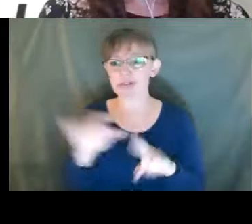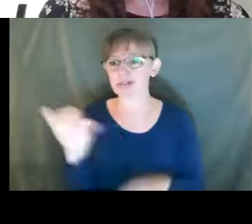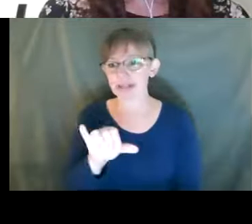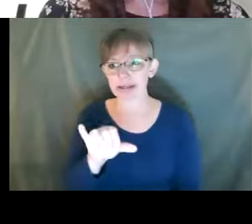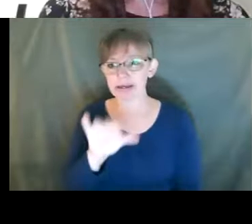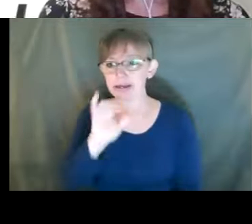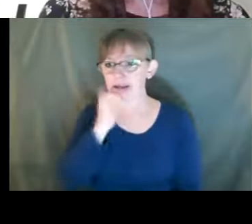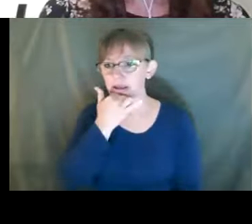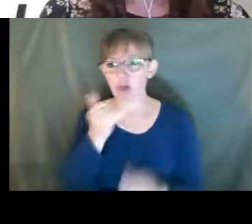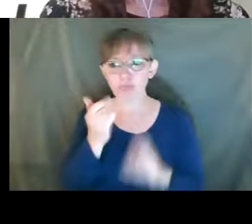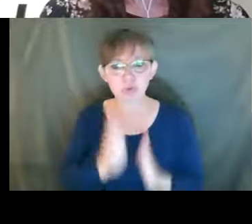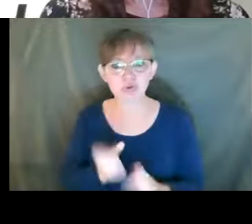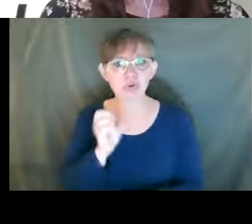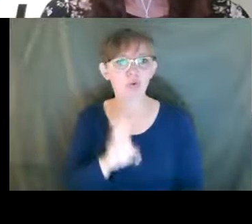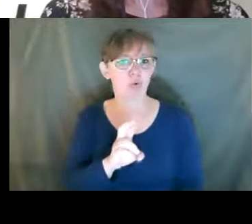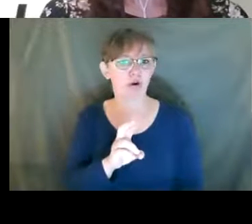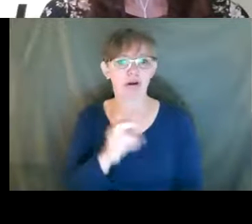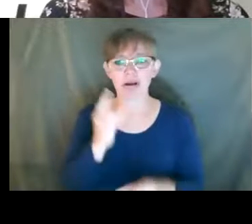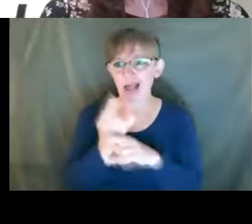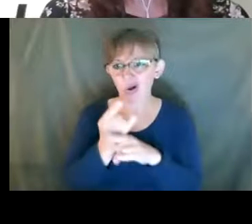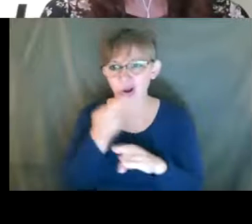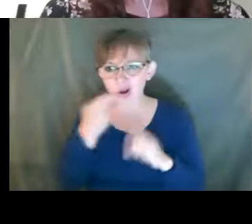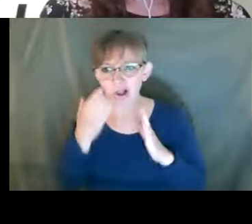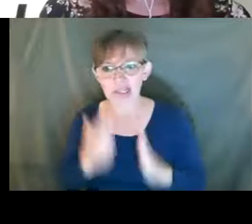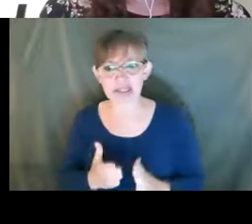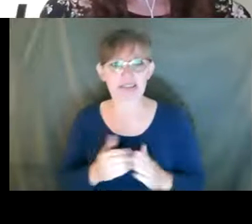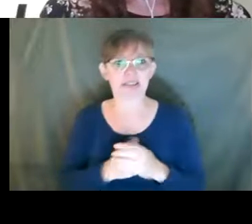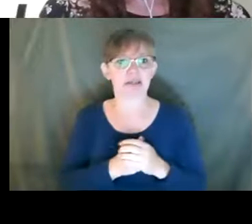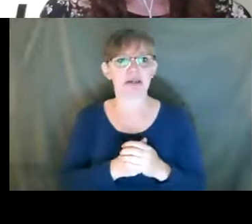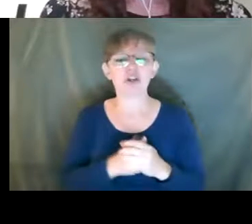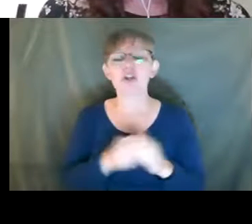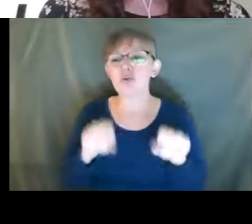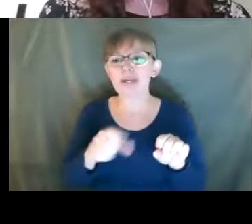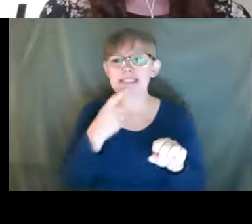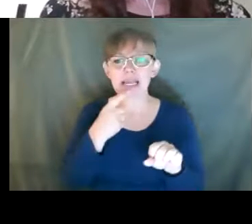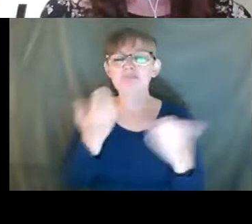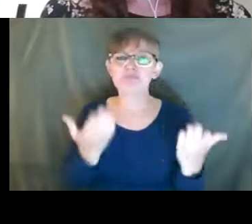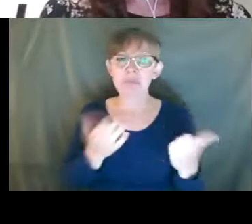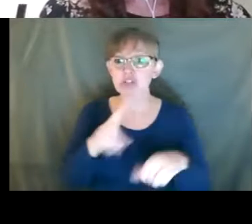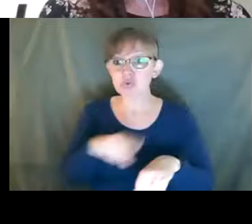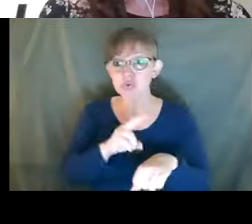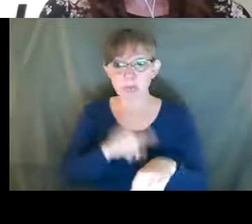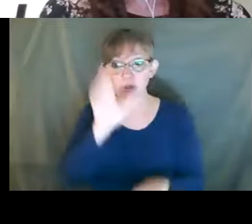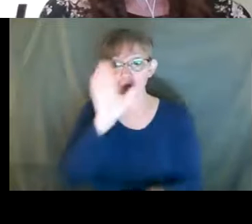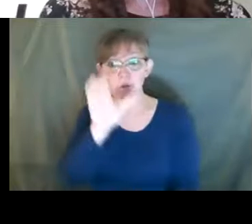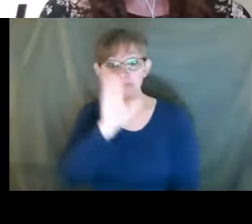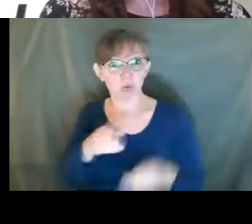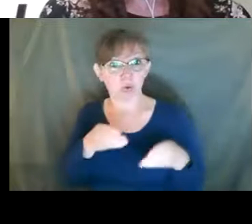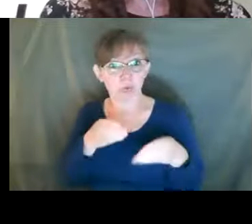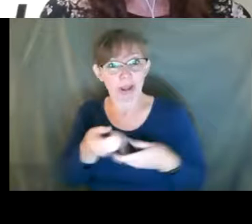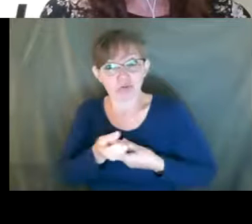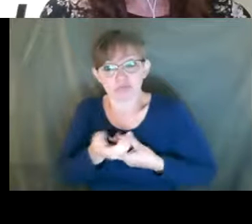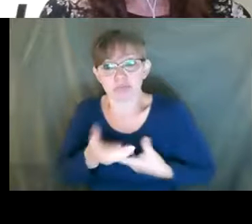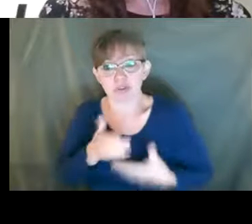through and normalize it. You can say something like, it's normal to seek an outlet for coping with feelings of grief